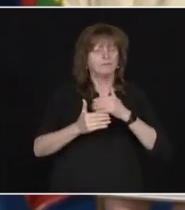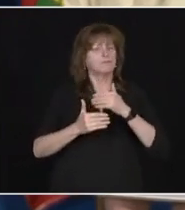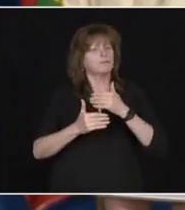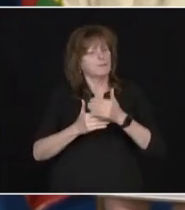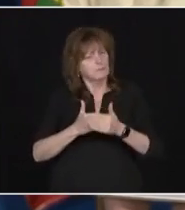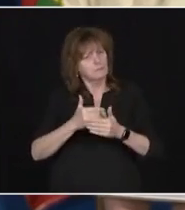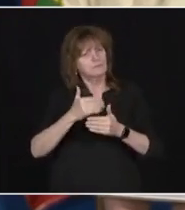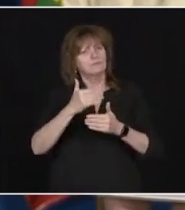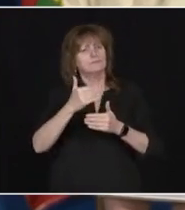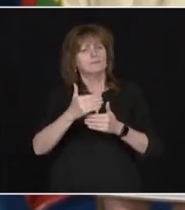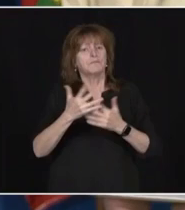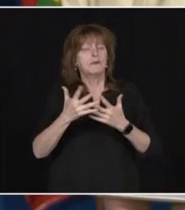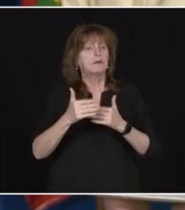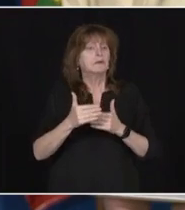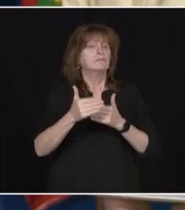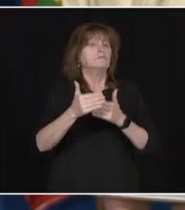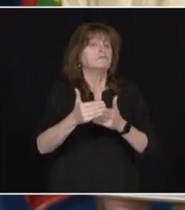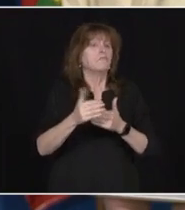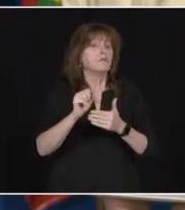when that time comes,